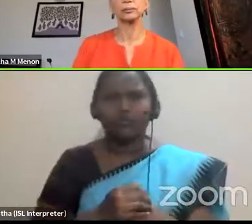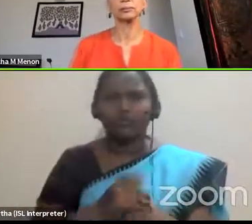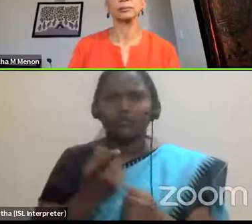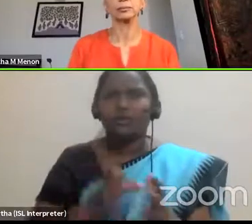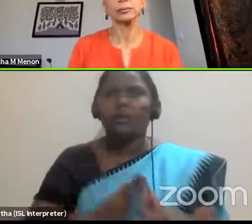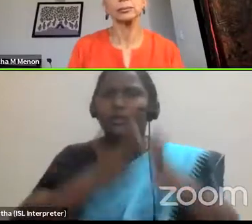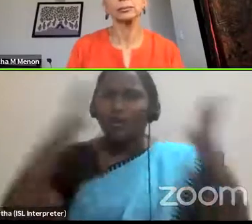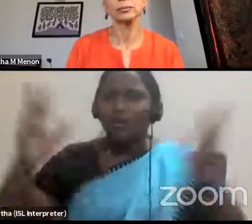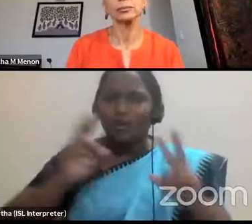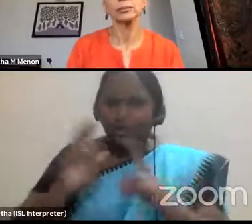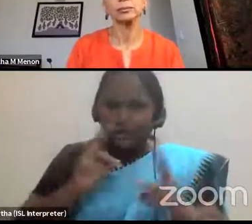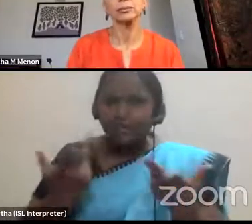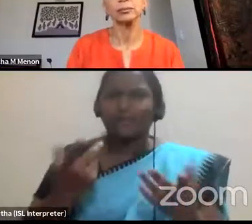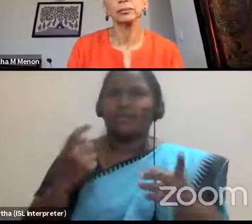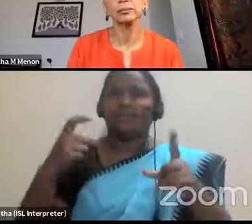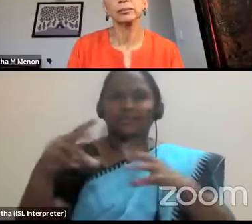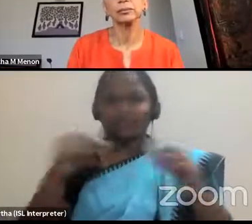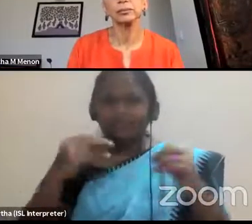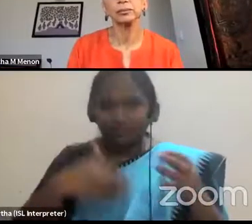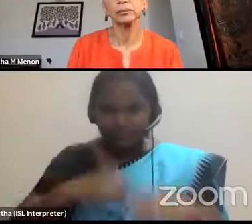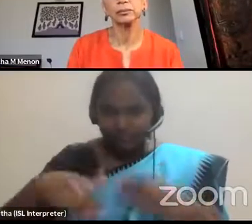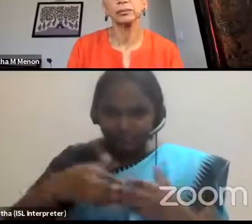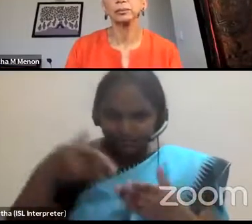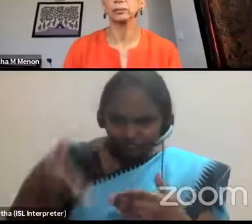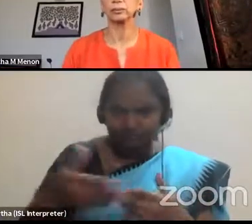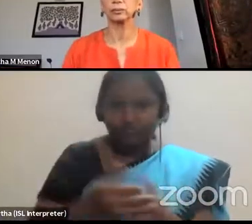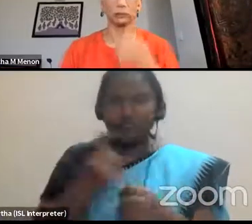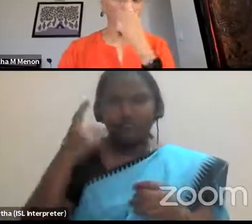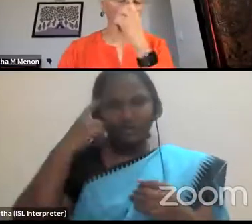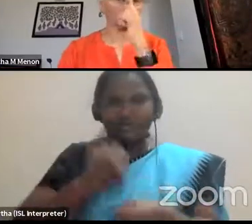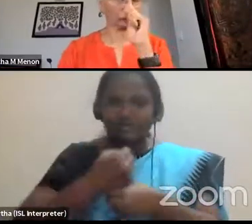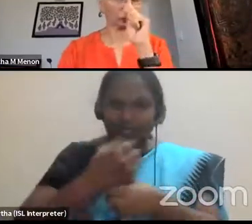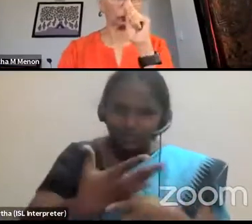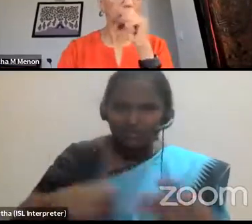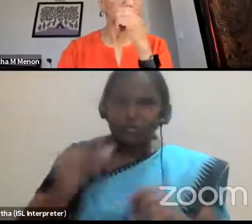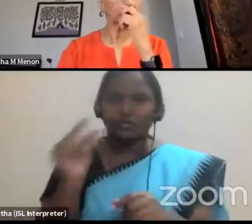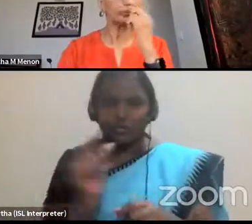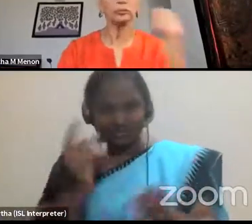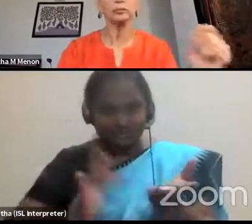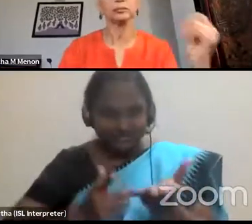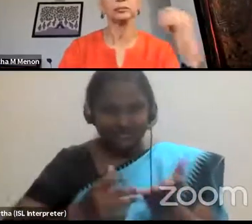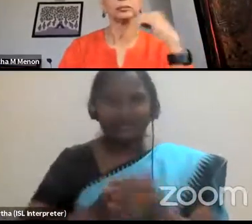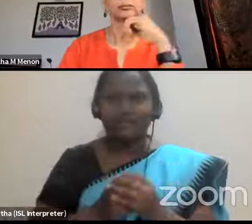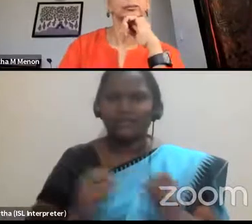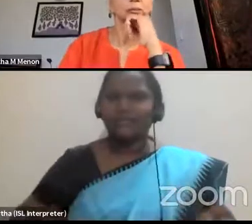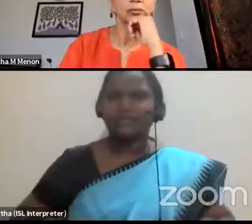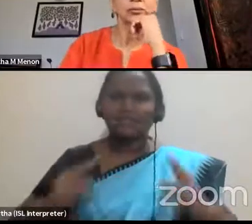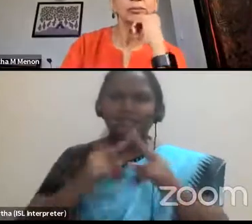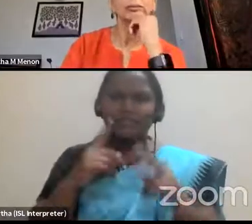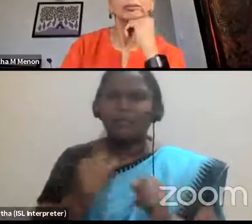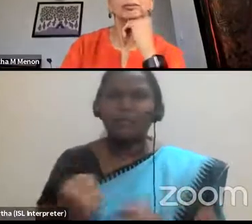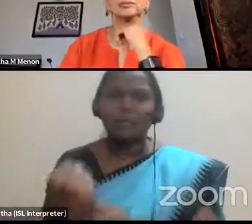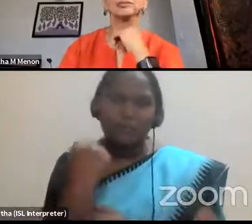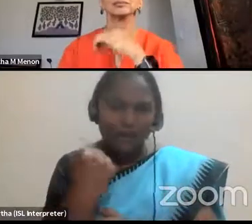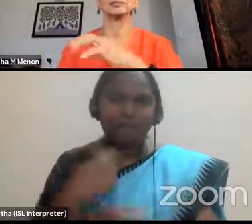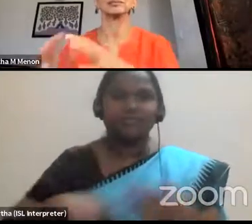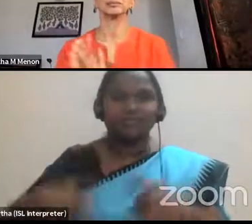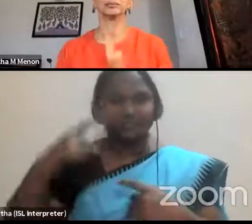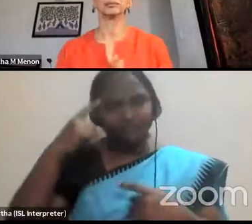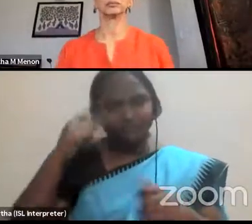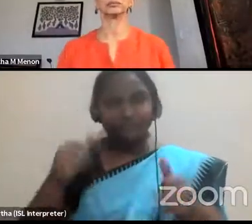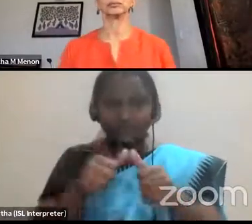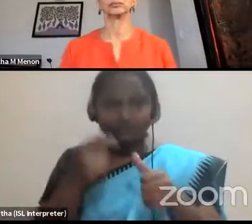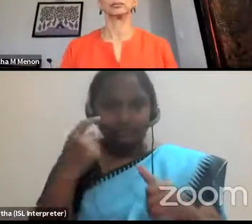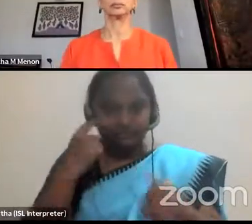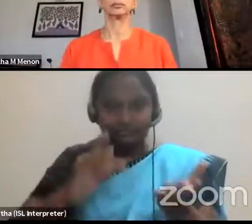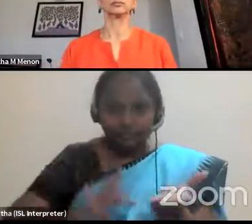lot of talk now and a lot of debate underway, right, about the risks and rewards of using technology, especially these very powerful AI technologies that